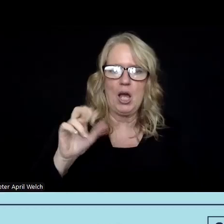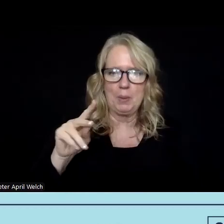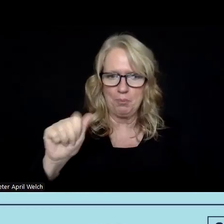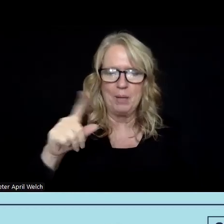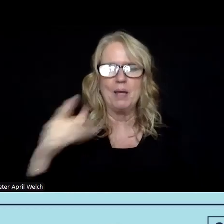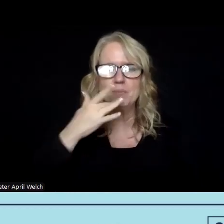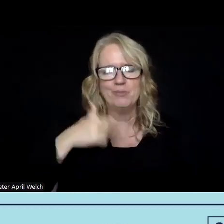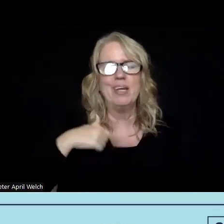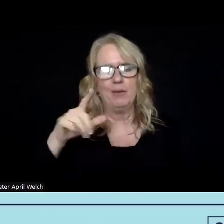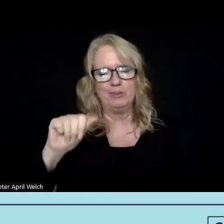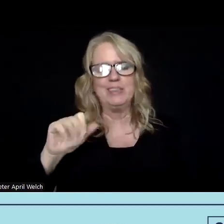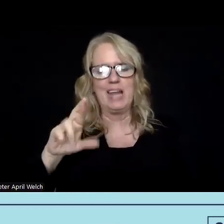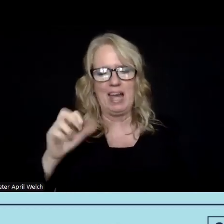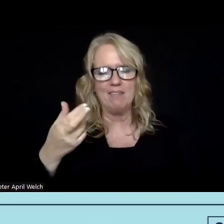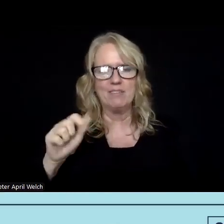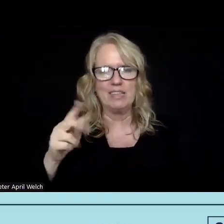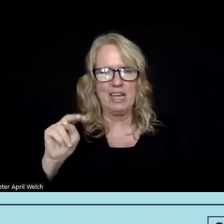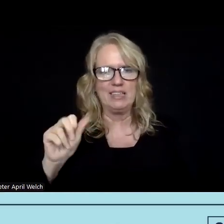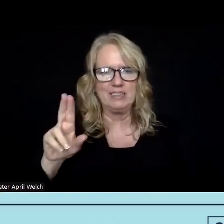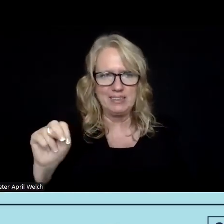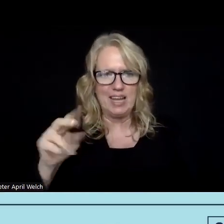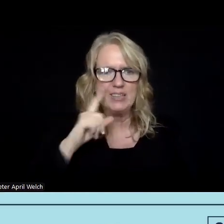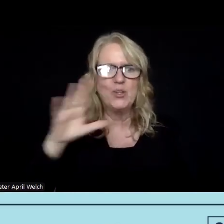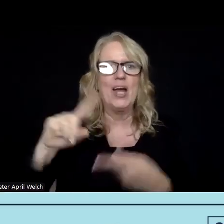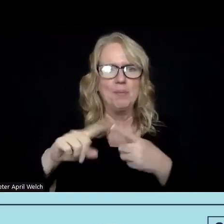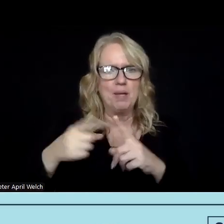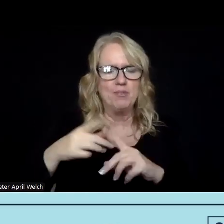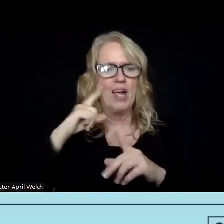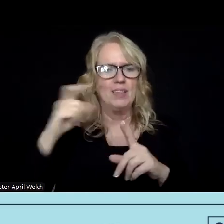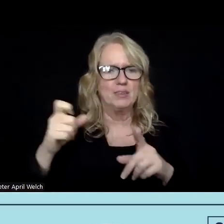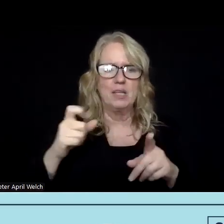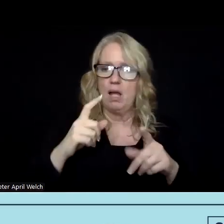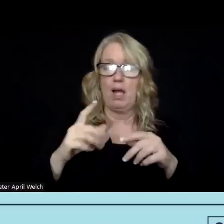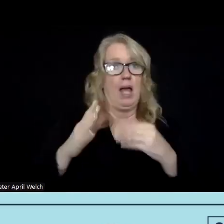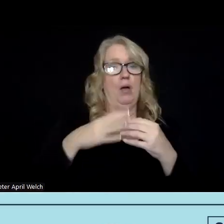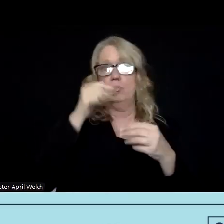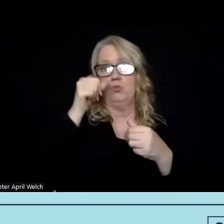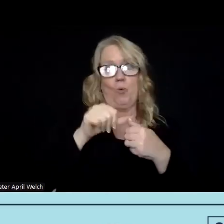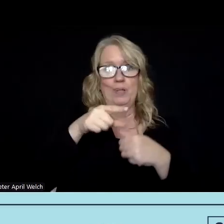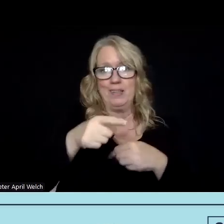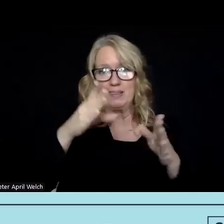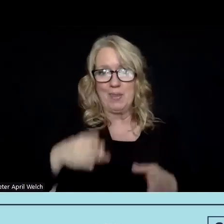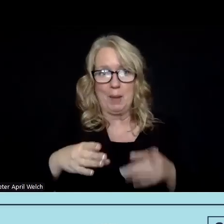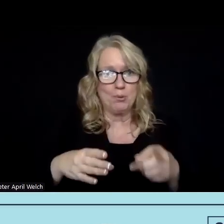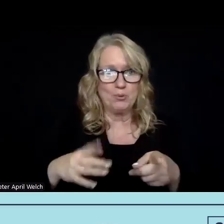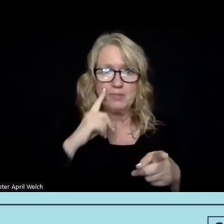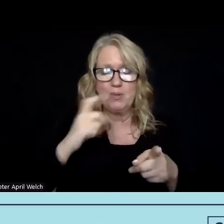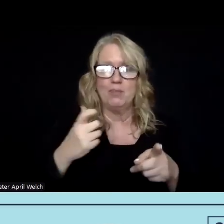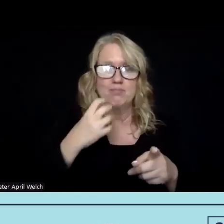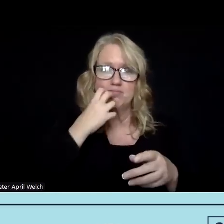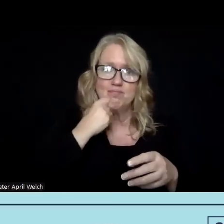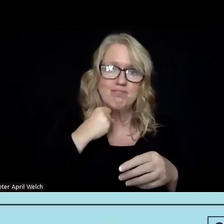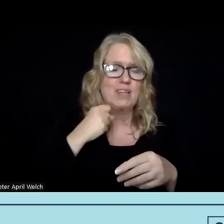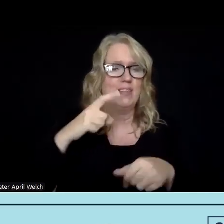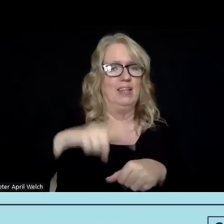in Afghanistan, and I had my friend take this at the chow hall. I truly almost don't recognize that person. It was the most meaningful period of my